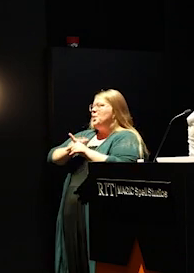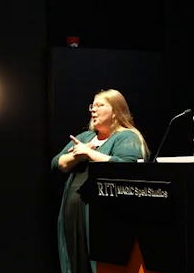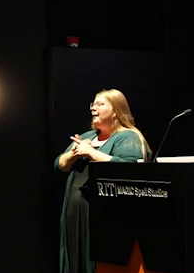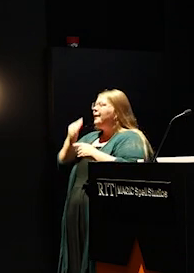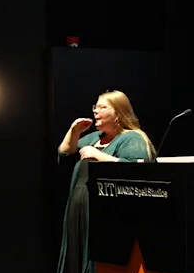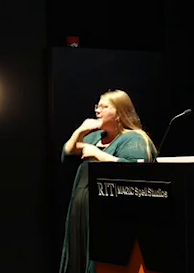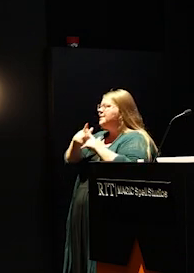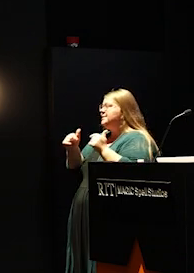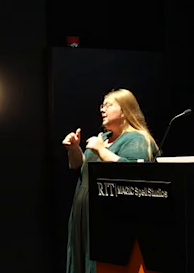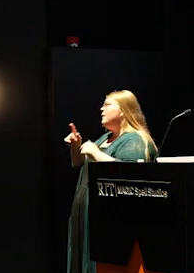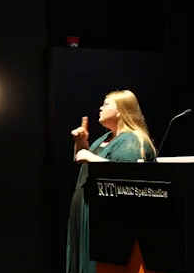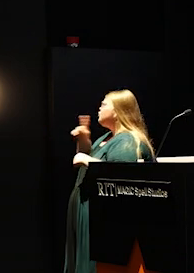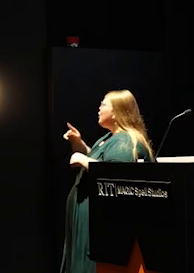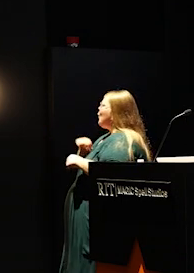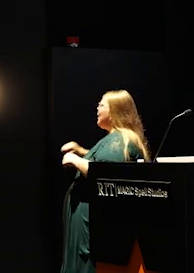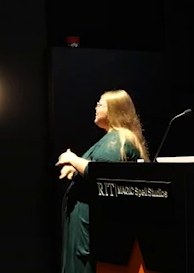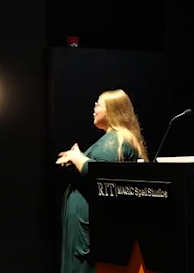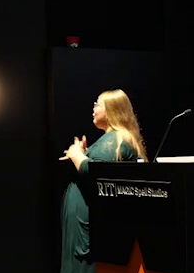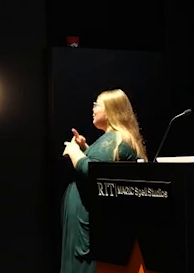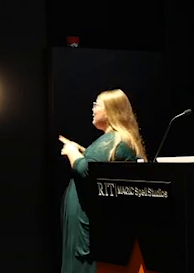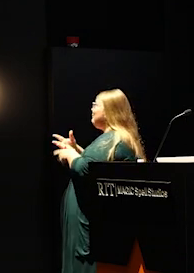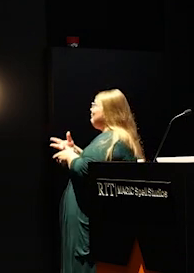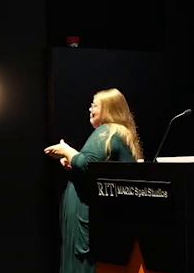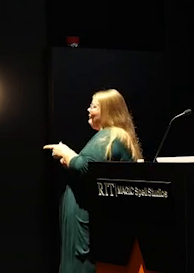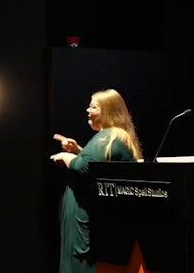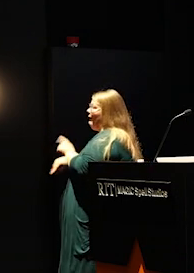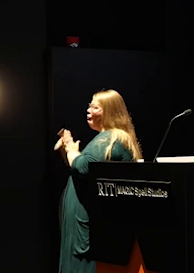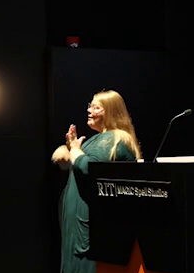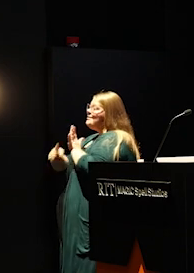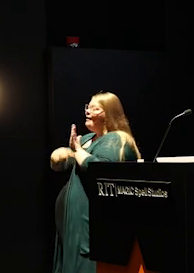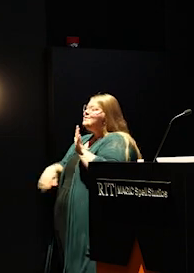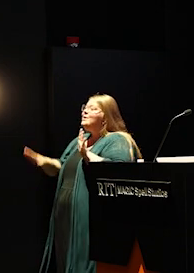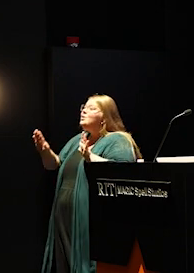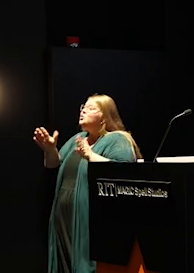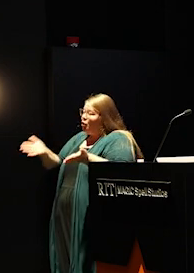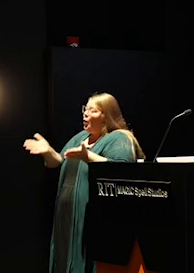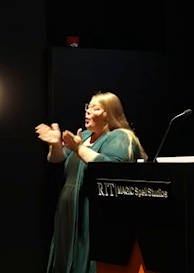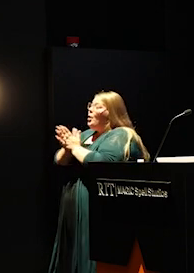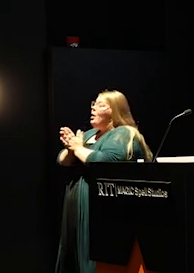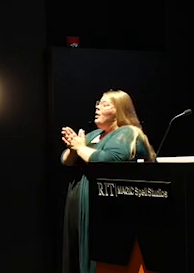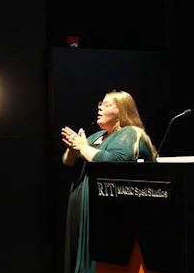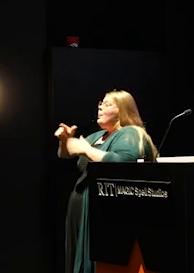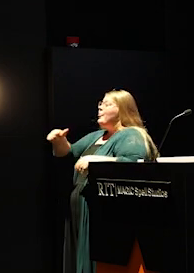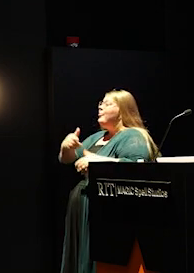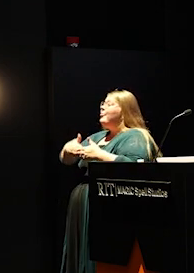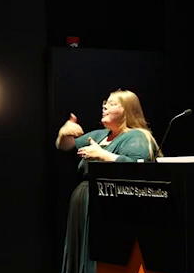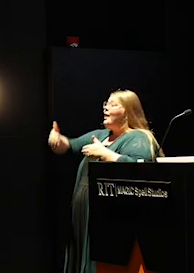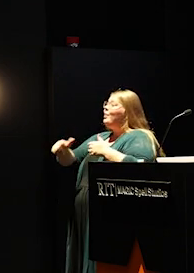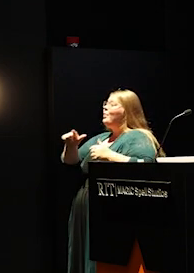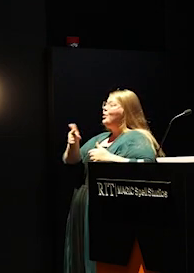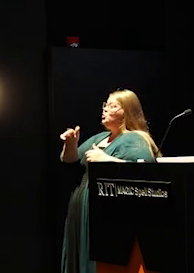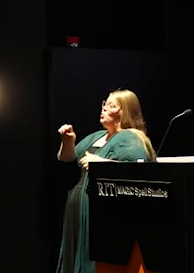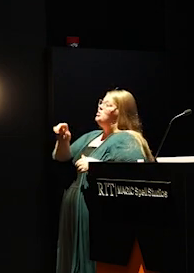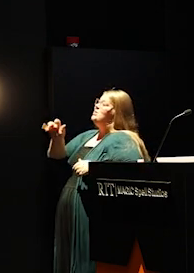False Histories is funny. I also was doing freelance around this time, maybe a year before, for the George Eastman Museum, because they were redesigning